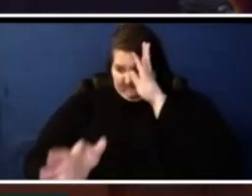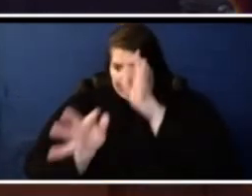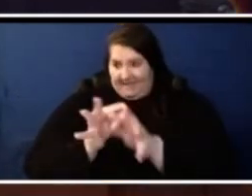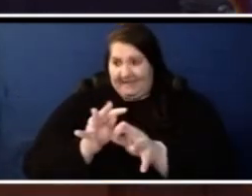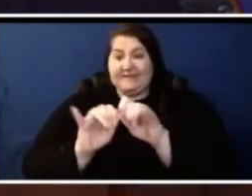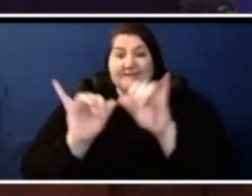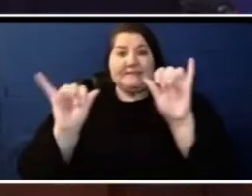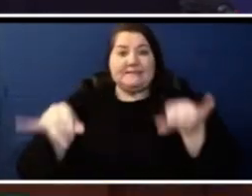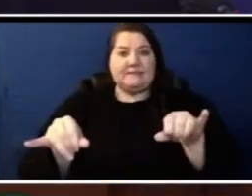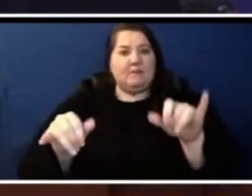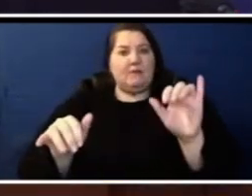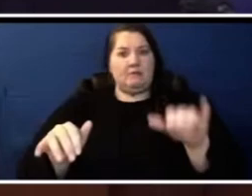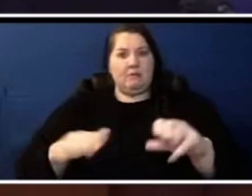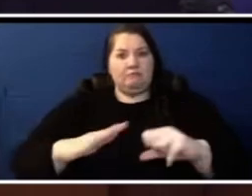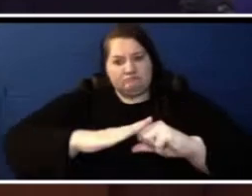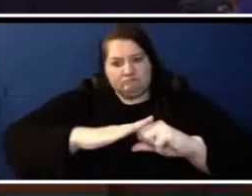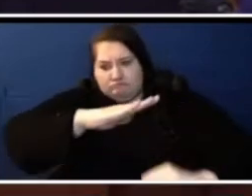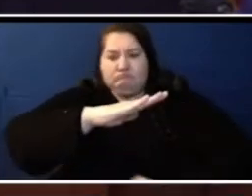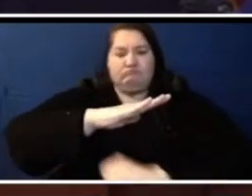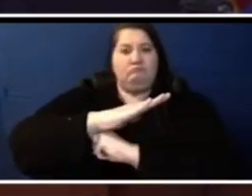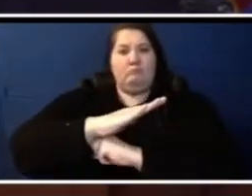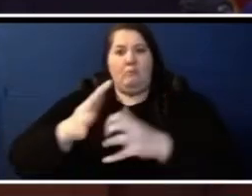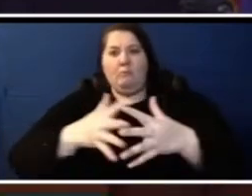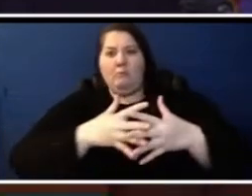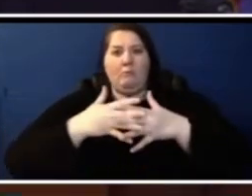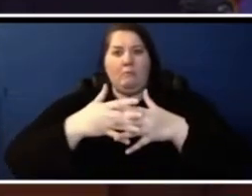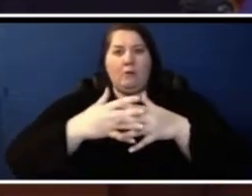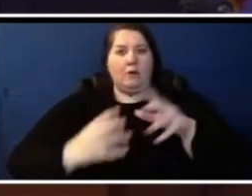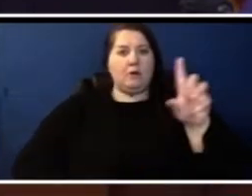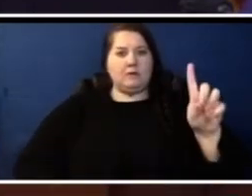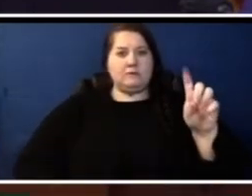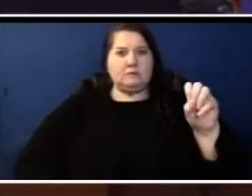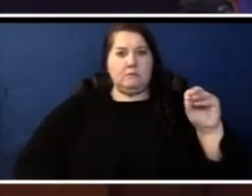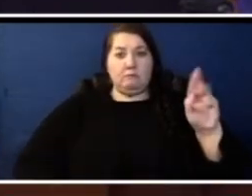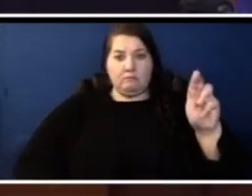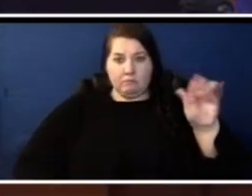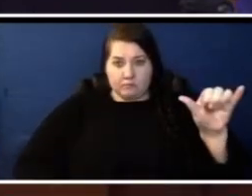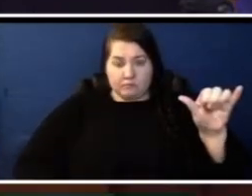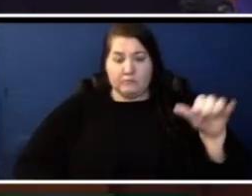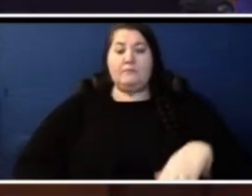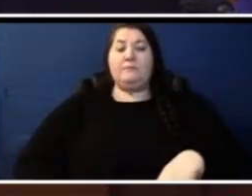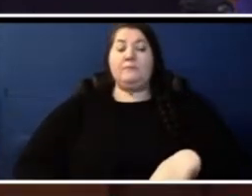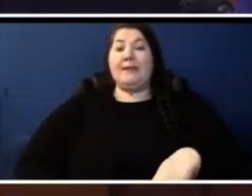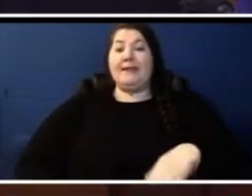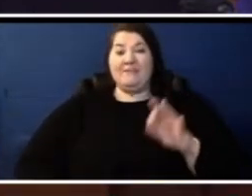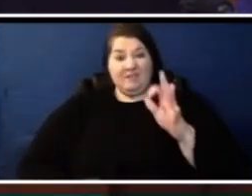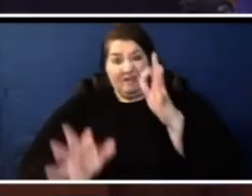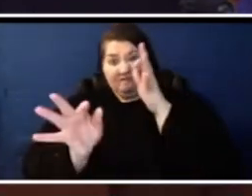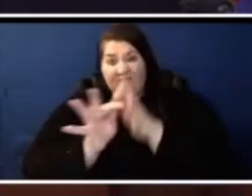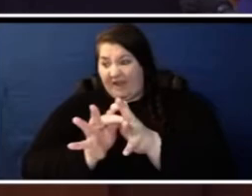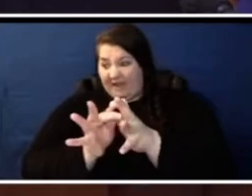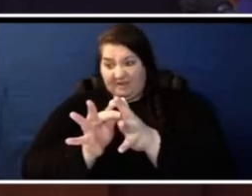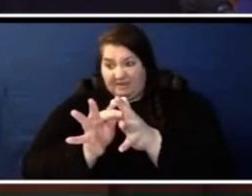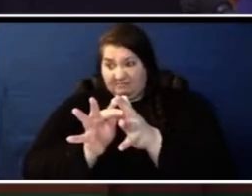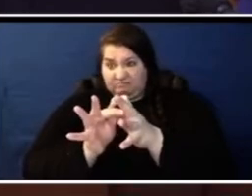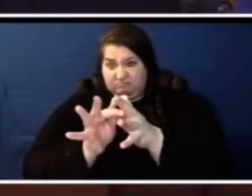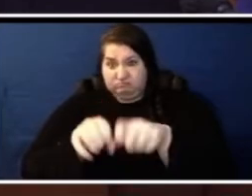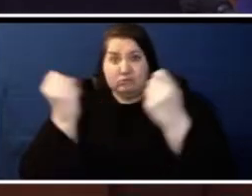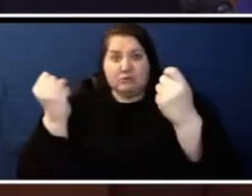the foundation of American democracy. If the faith is broken, so is our